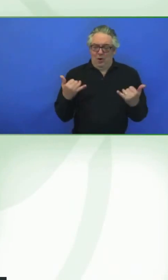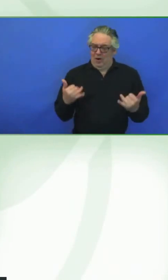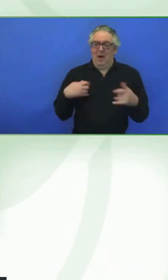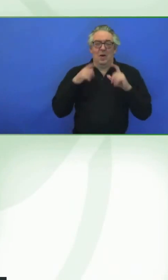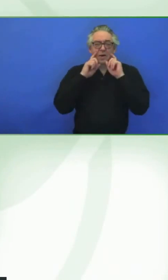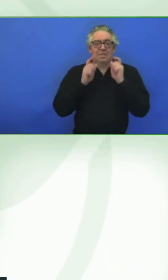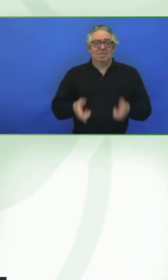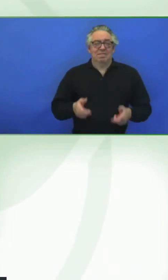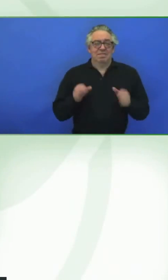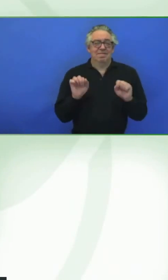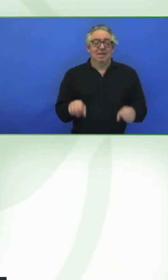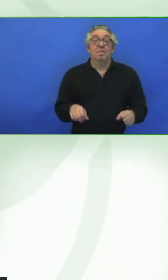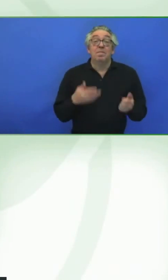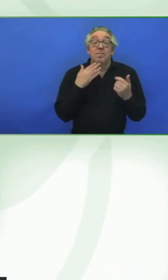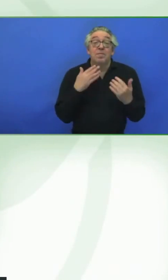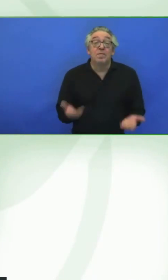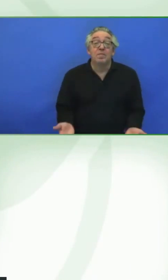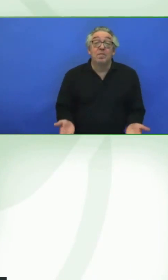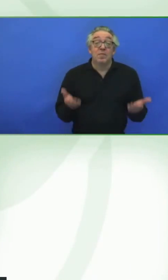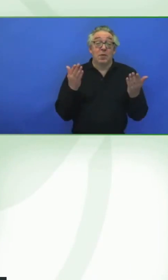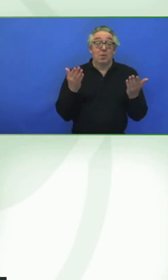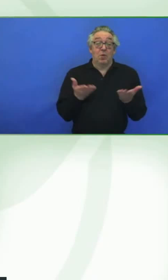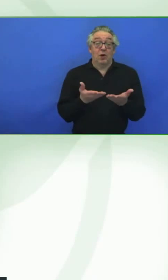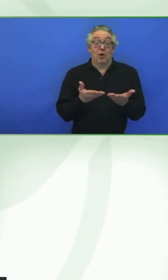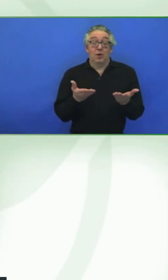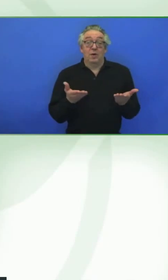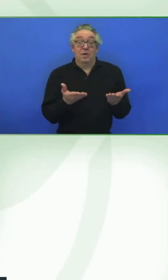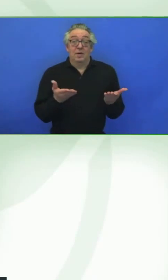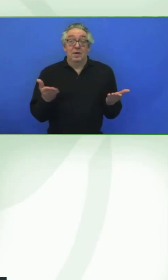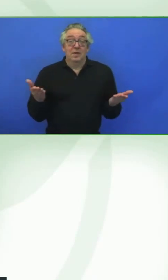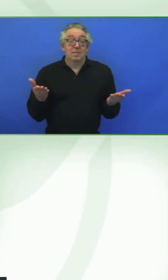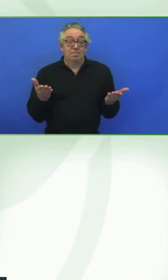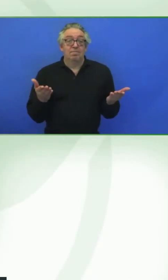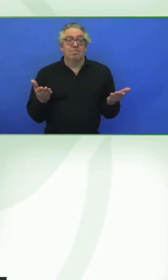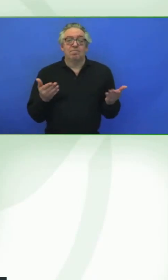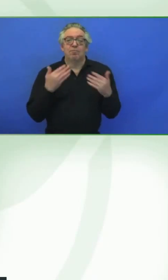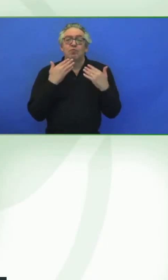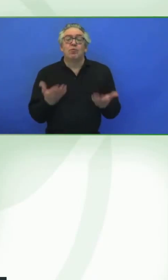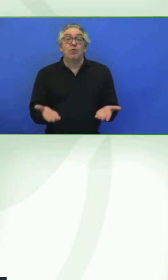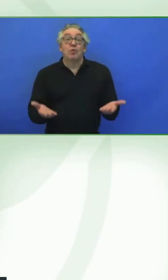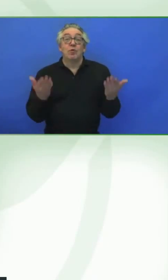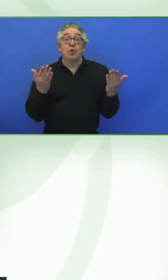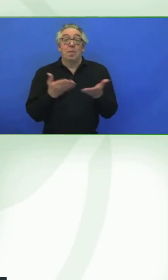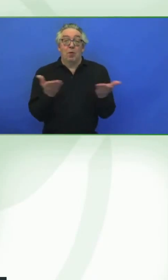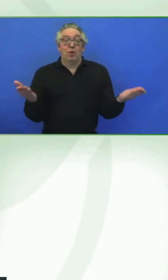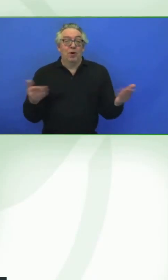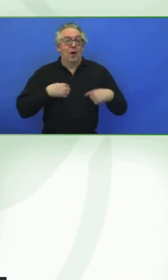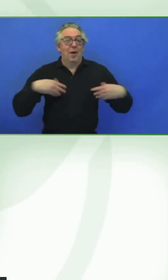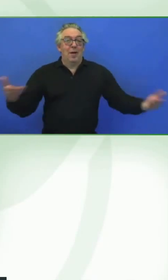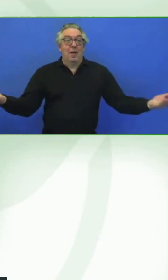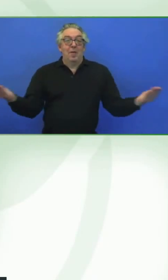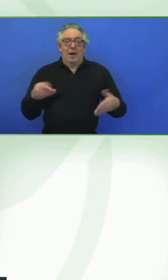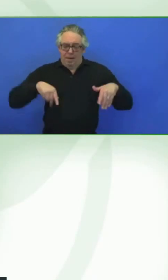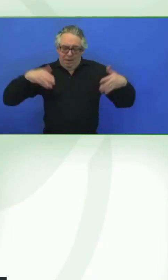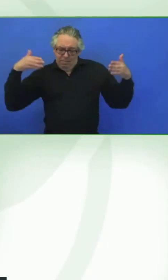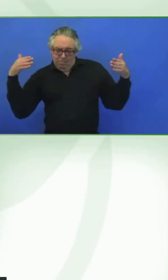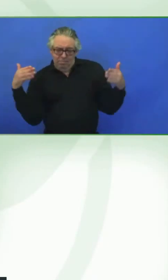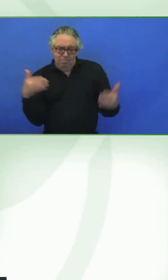morning, everyone. Welcome to our session, Technology-Based Sign Language Solutions.